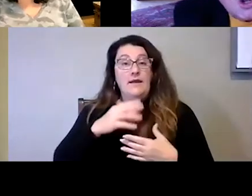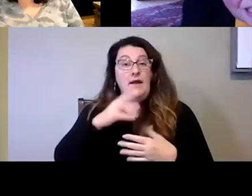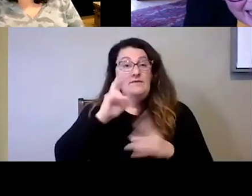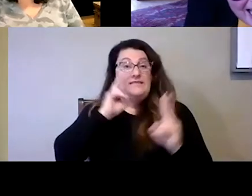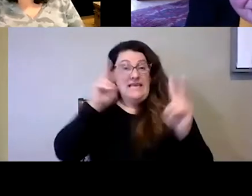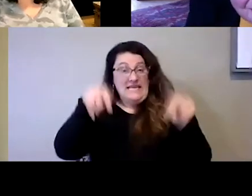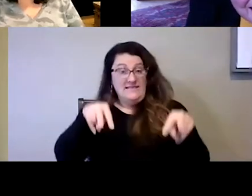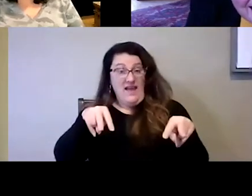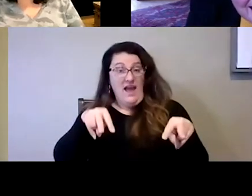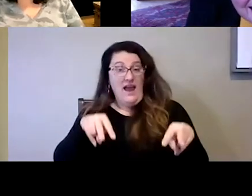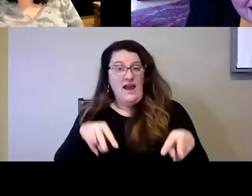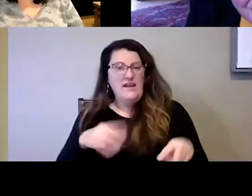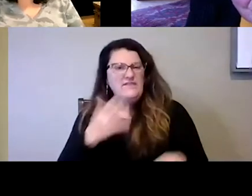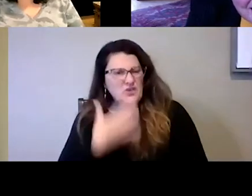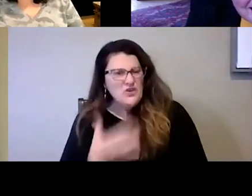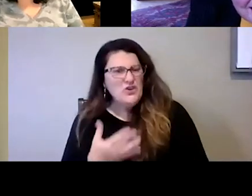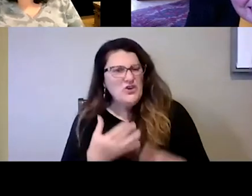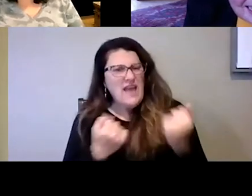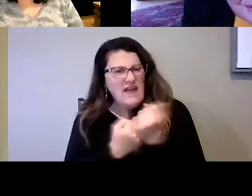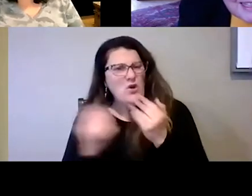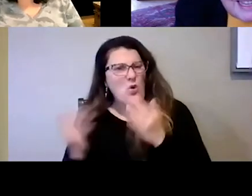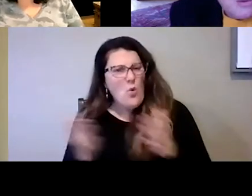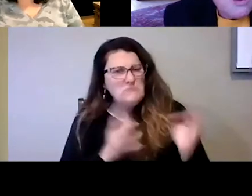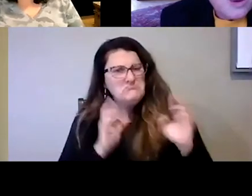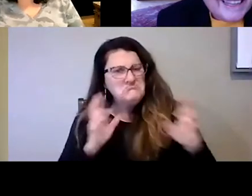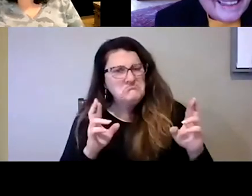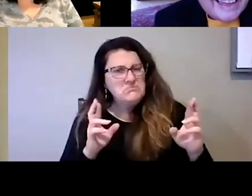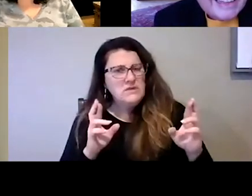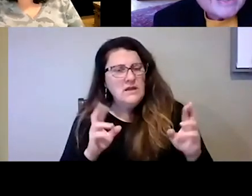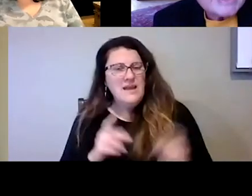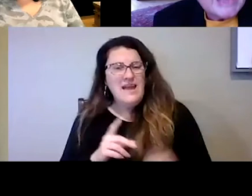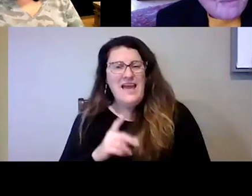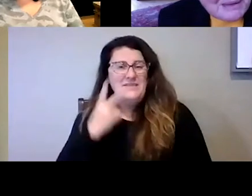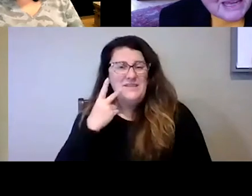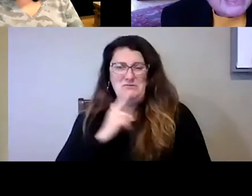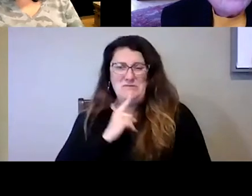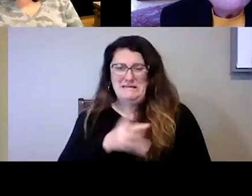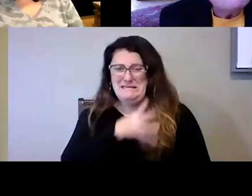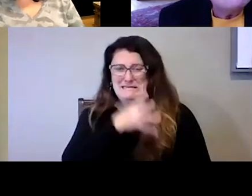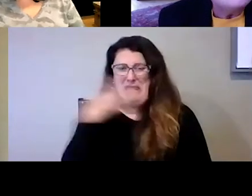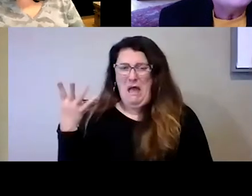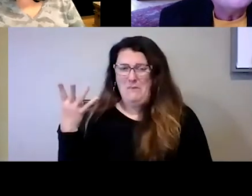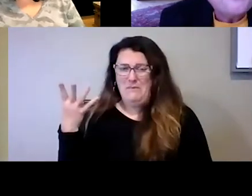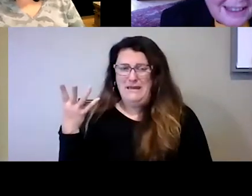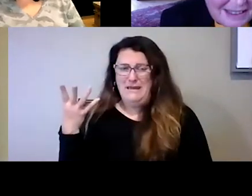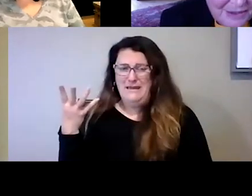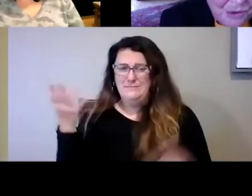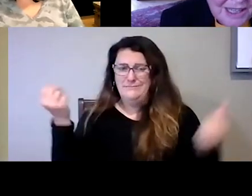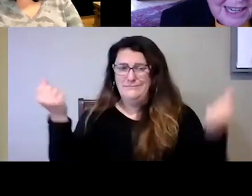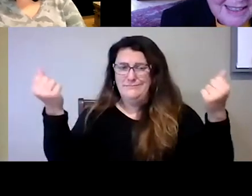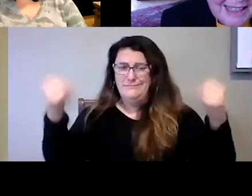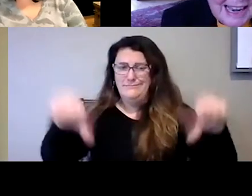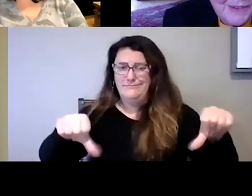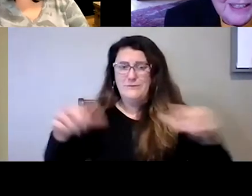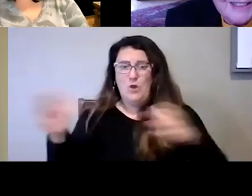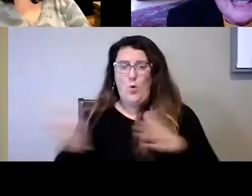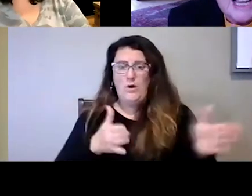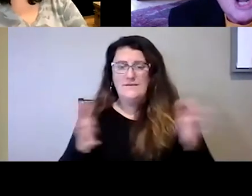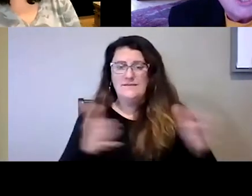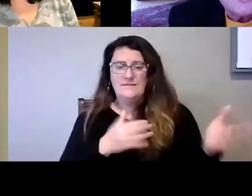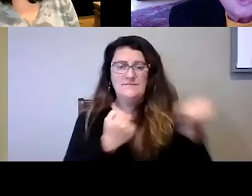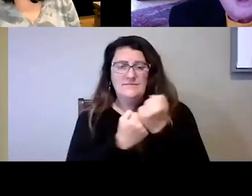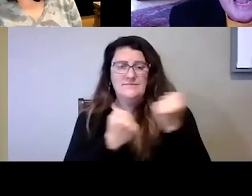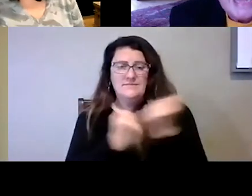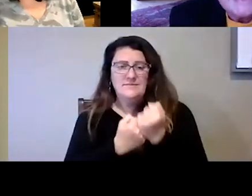seen good advocating and organizing, and I've seen really sloppy and ineffective organizing and